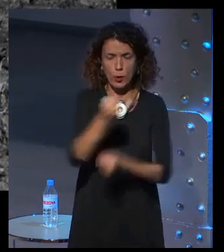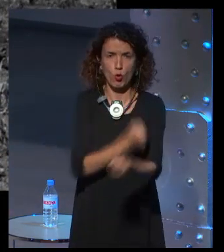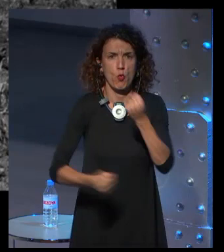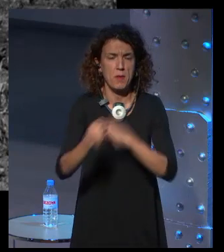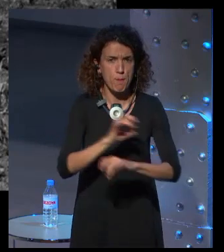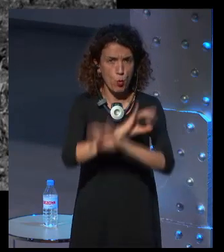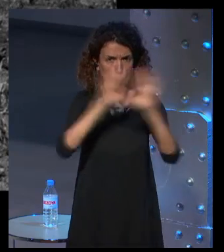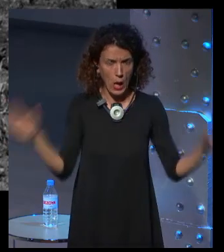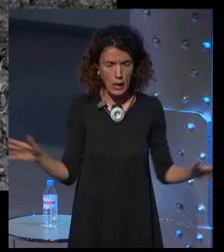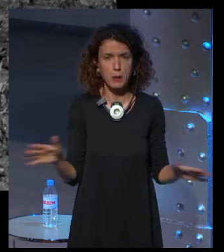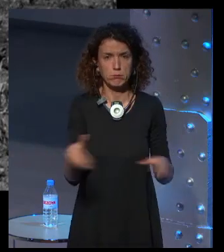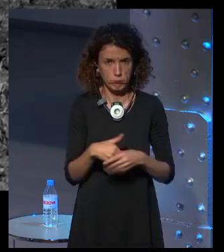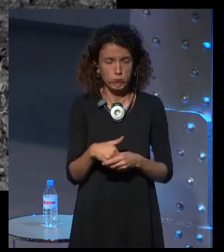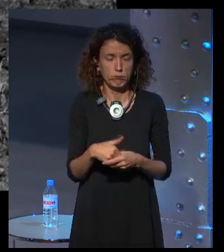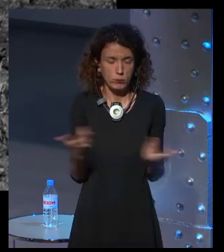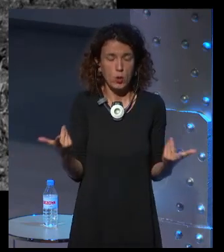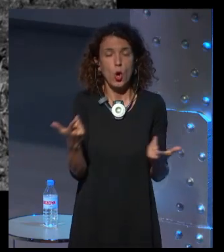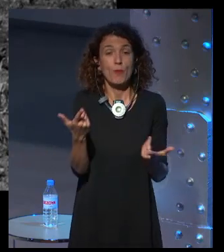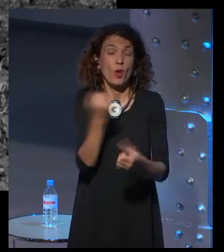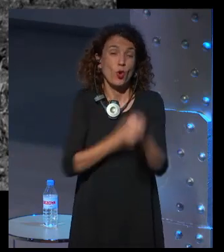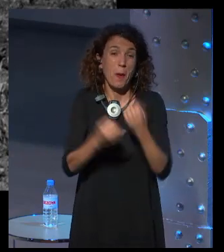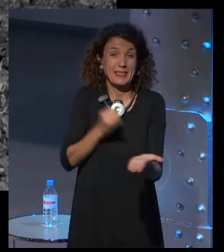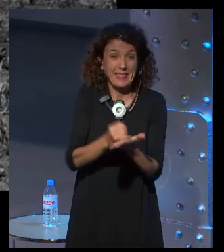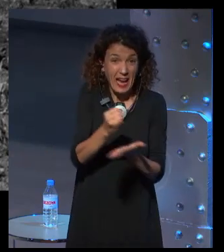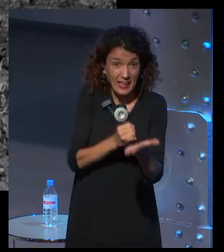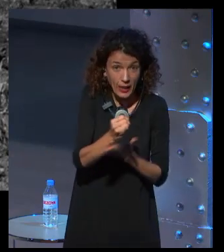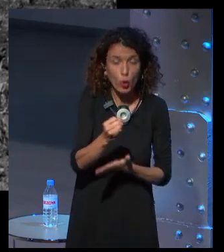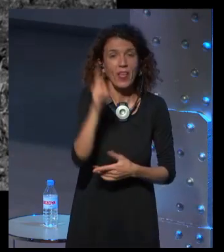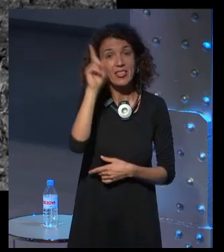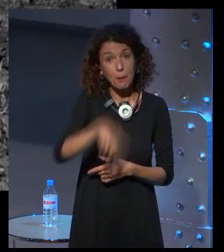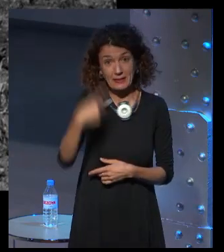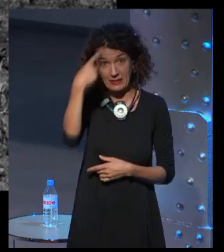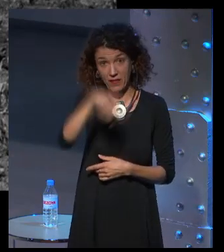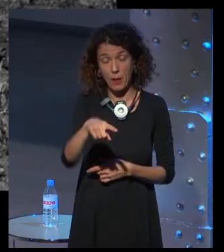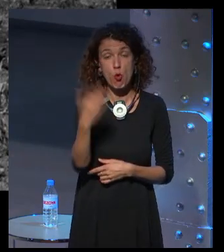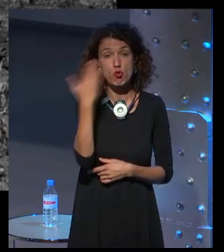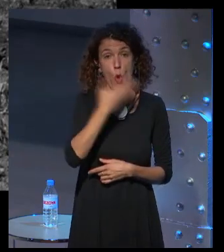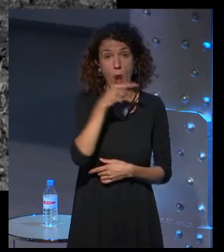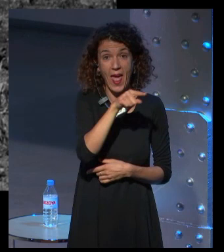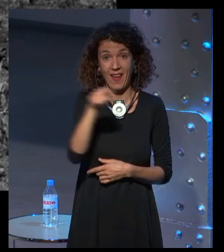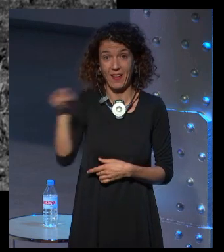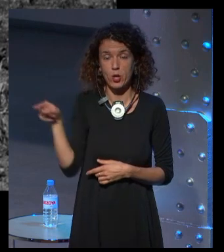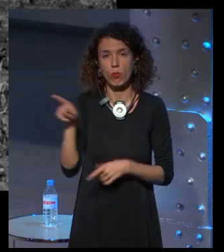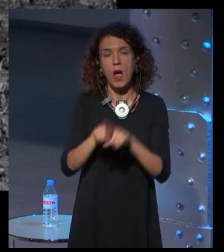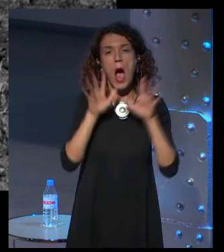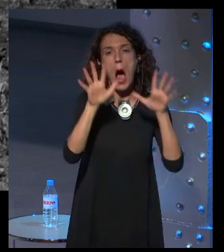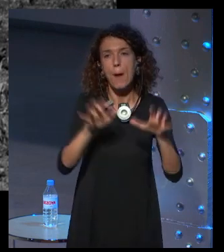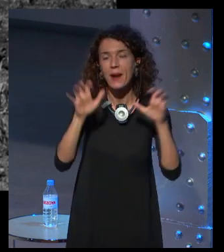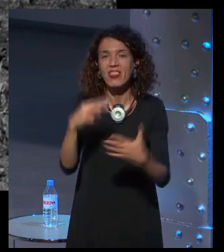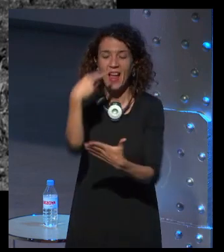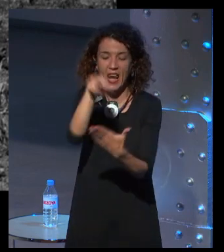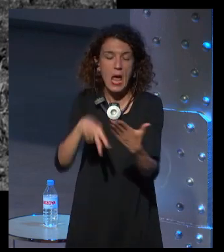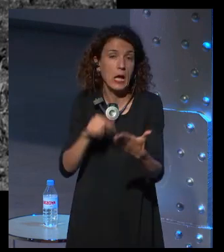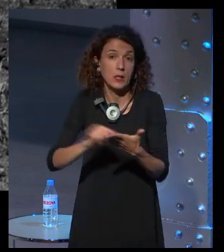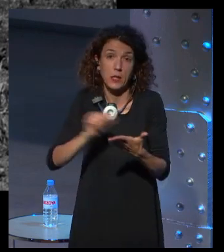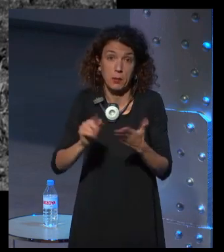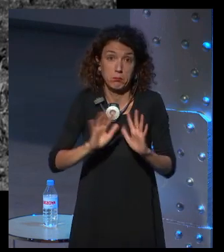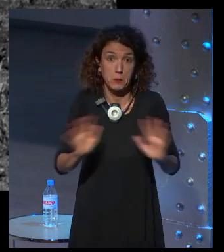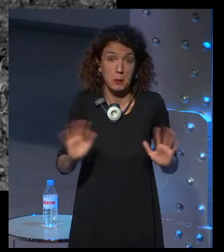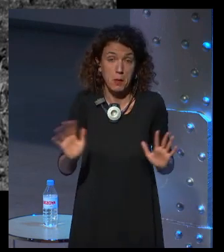farming and agriculture, and we knew that in our schools we needed to make sure that our kids could read and write and do some math.